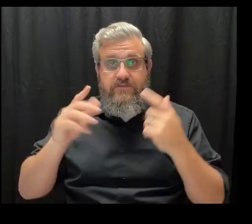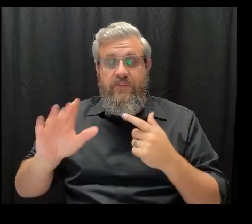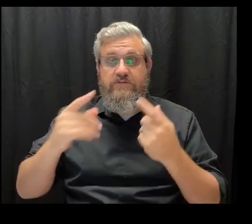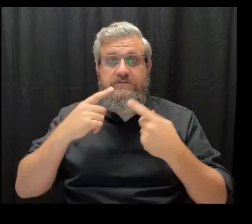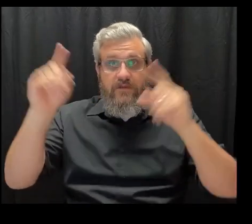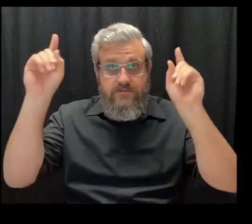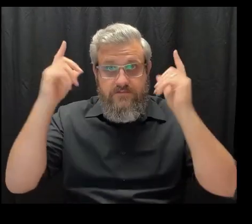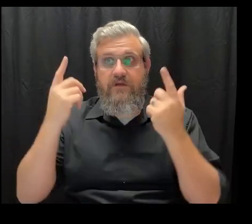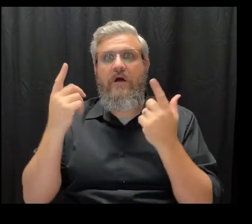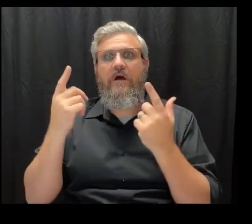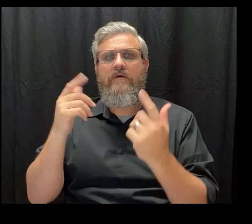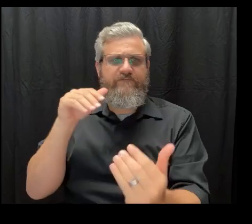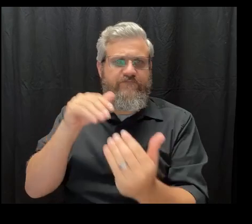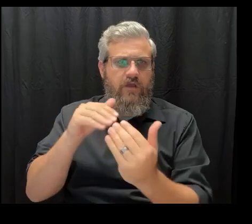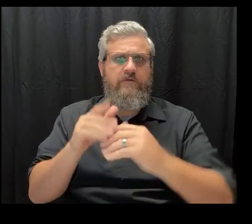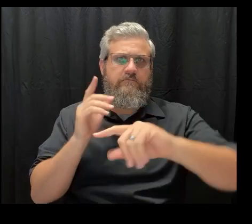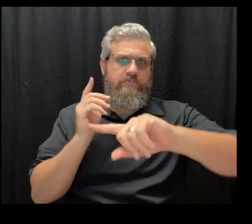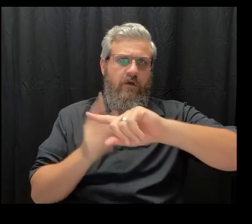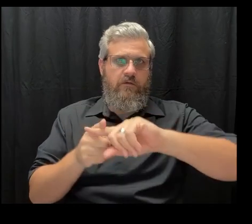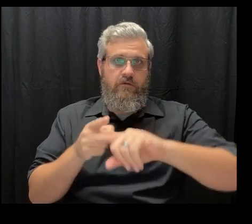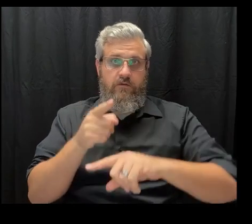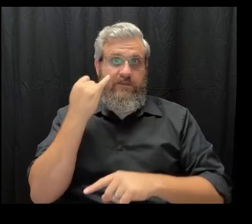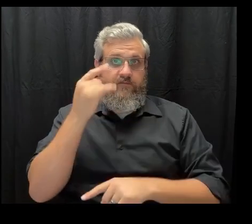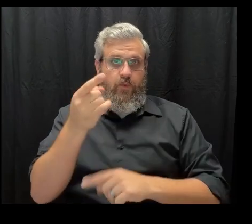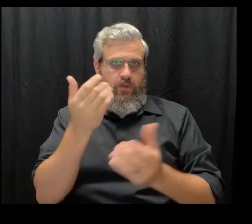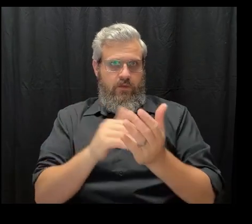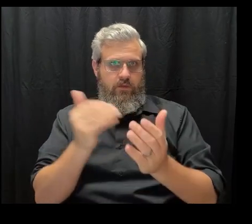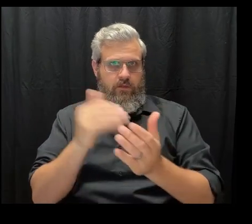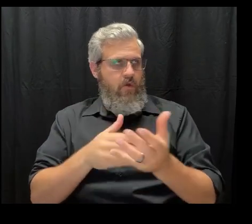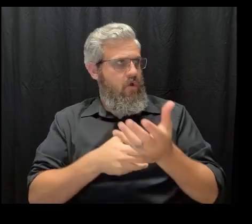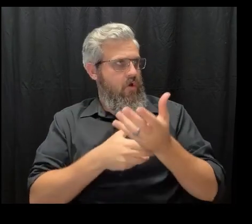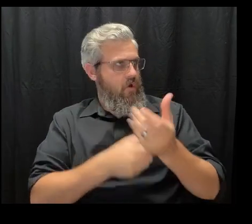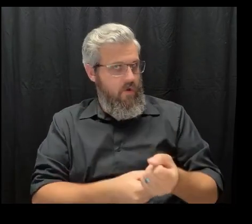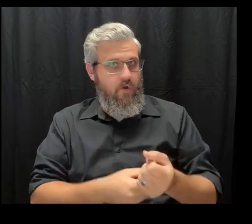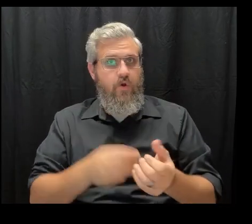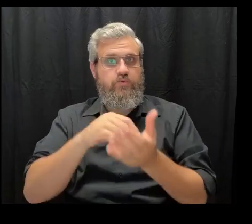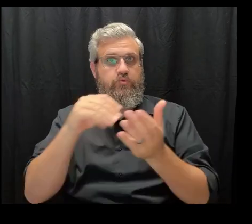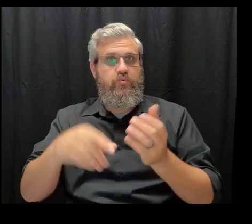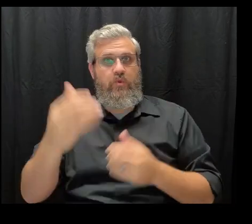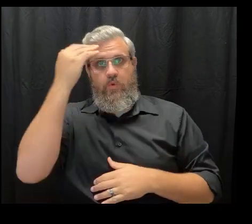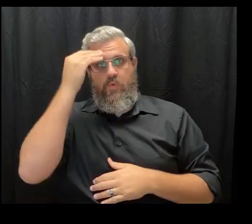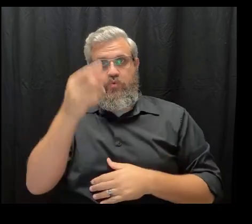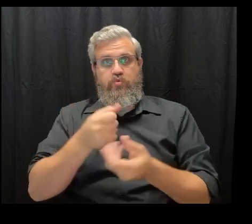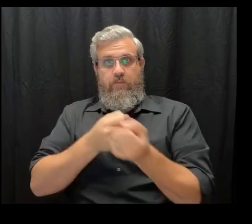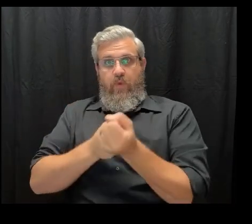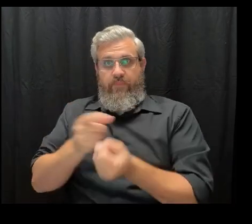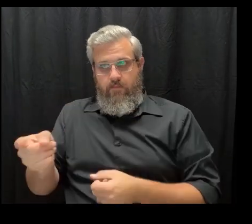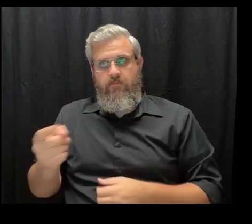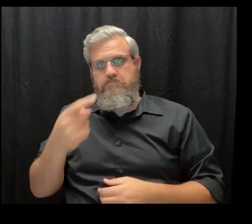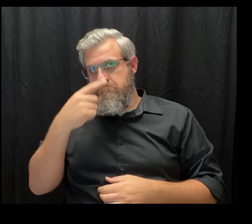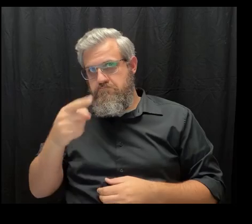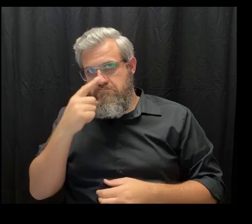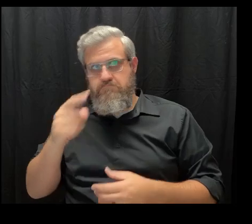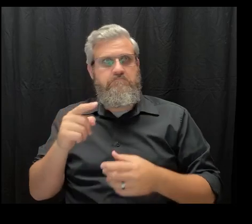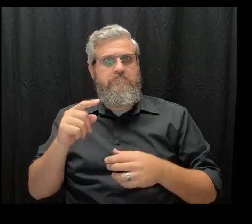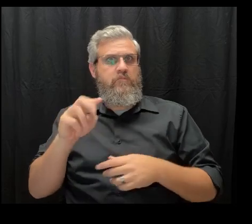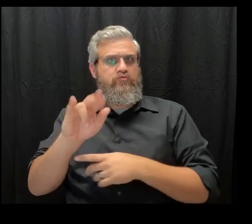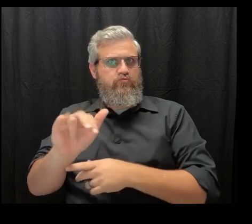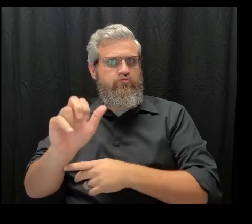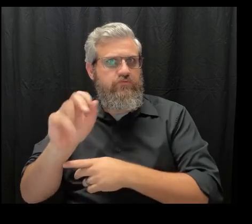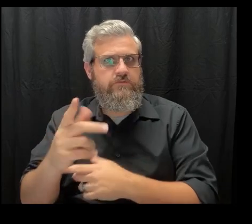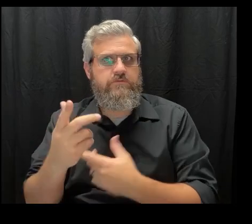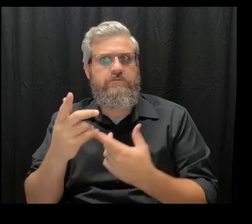trust. When students know that you're in their corner, they're more willing to take risks, try new things, and stay engaged, even when learning